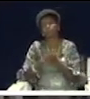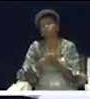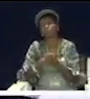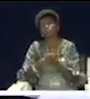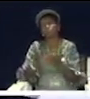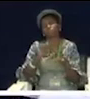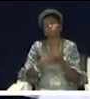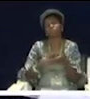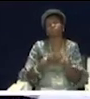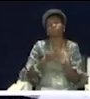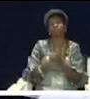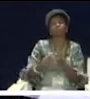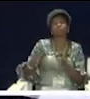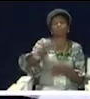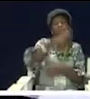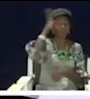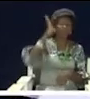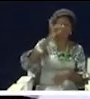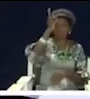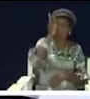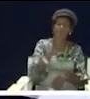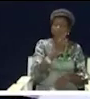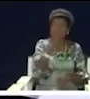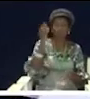That means you are going to fast more than I.